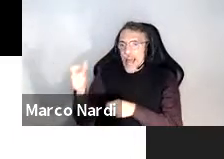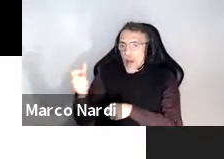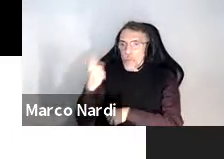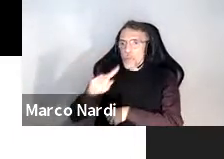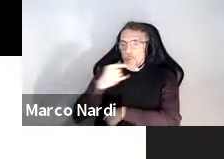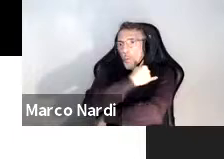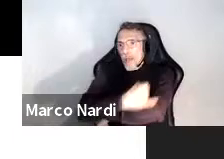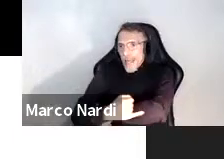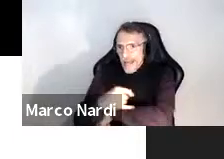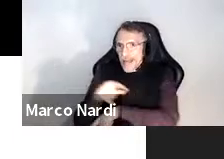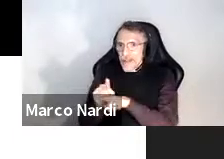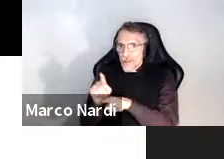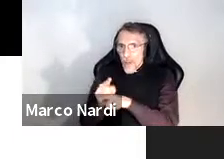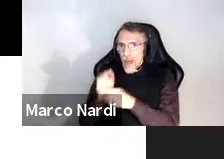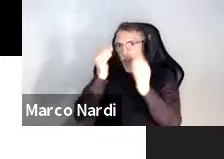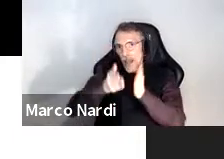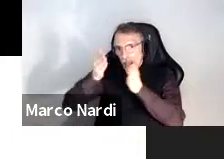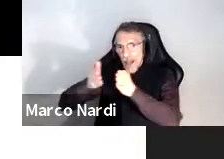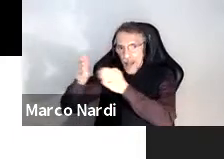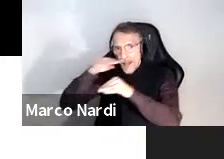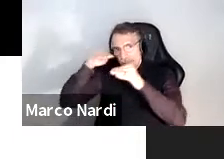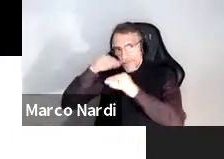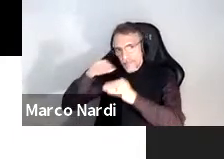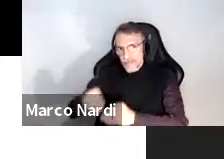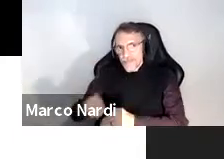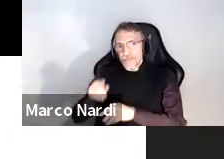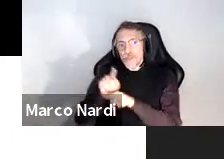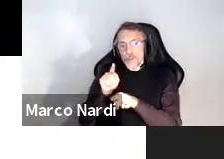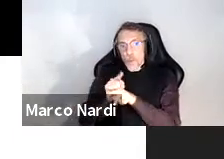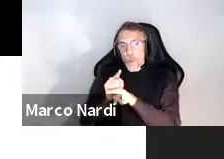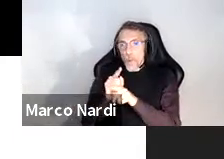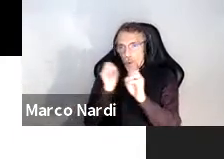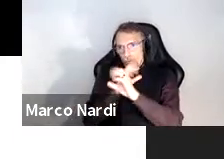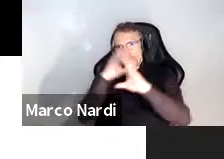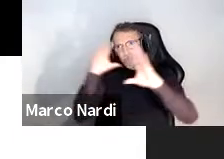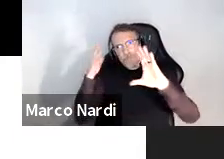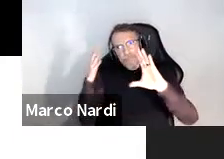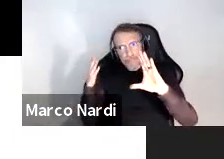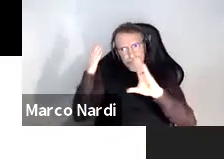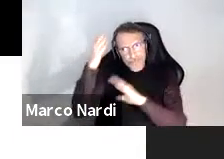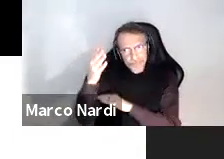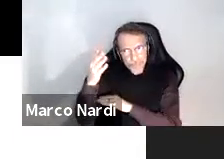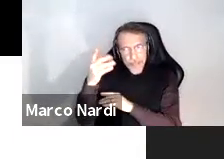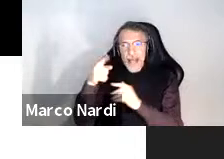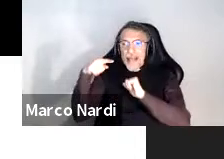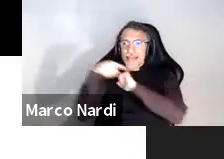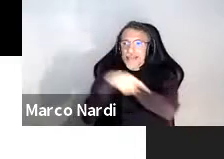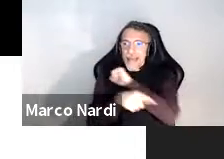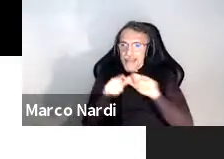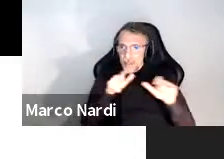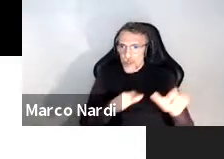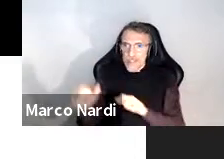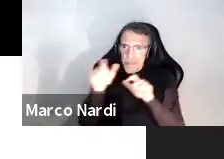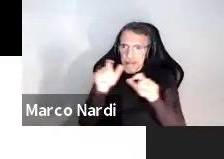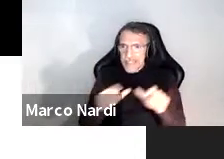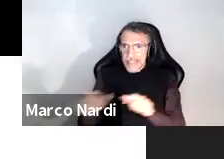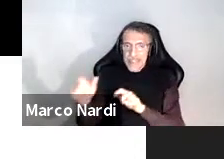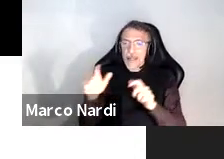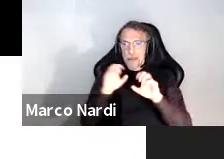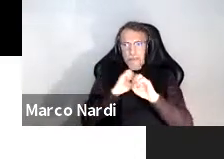weak. So in general, the outlook for the debt sustainability, looking at the